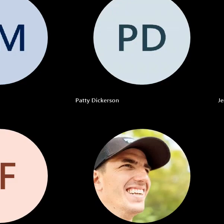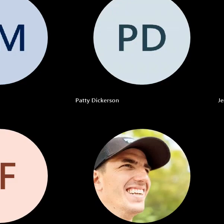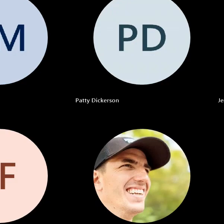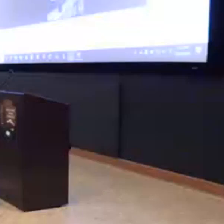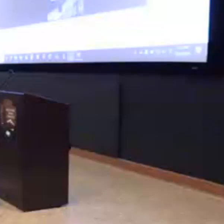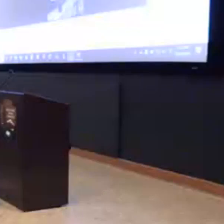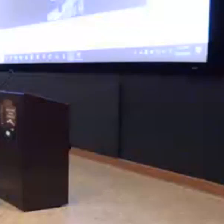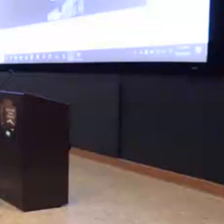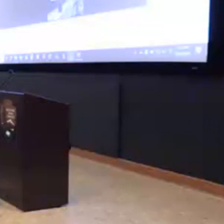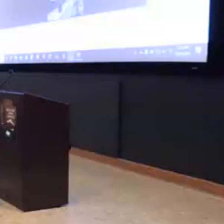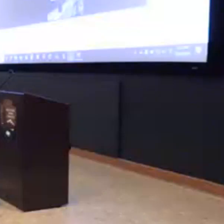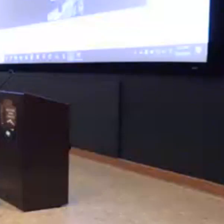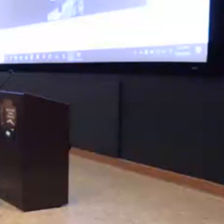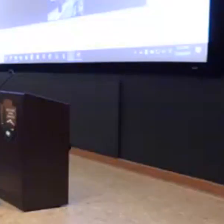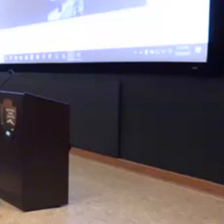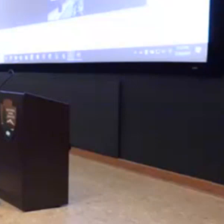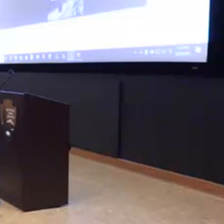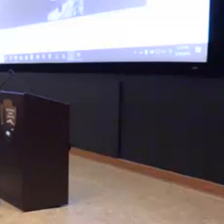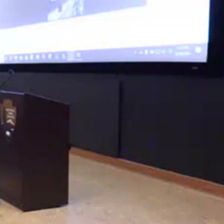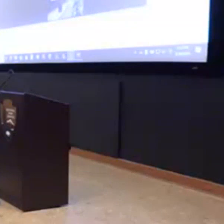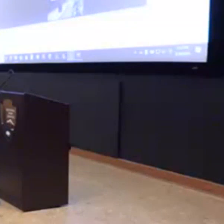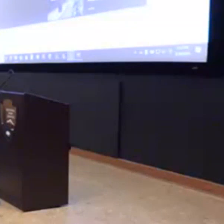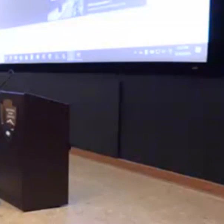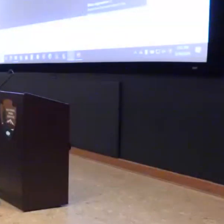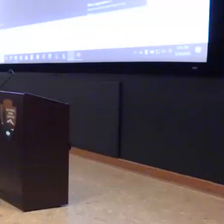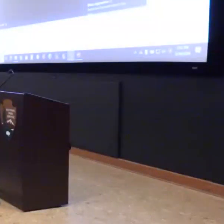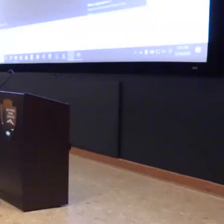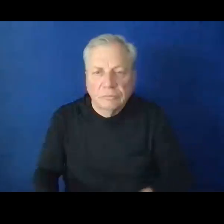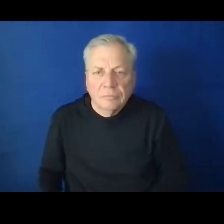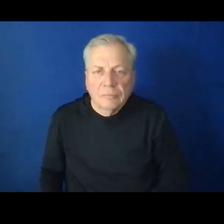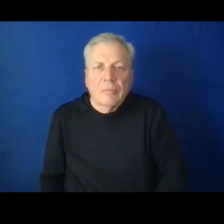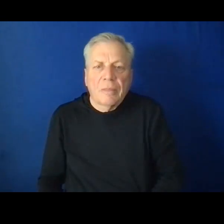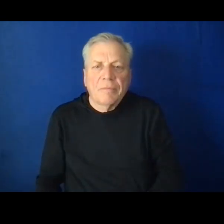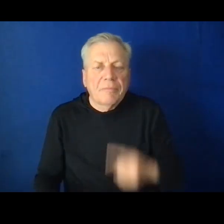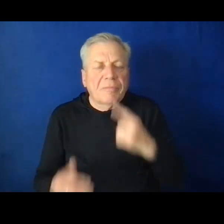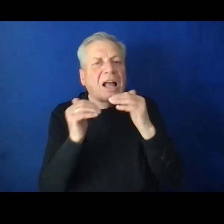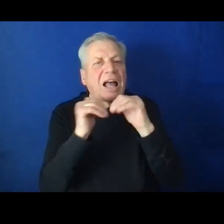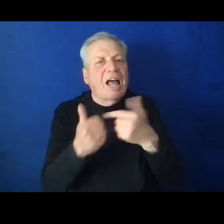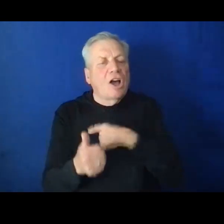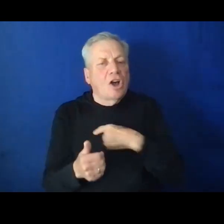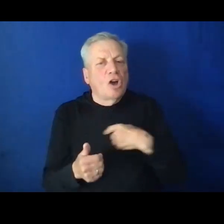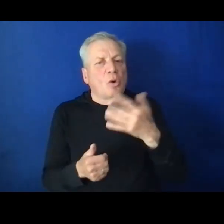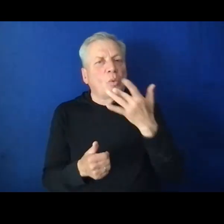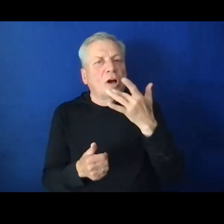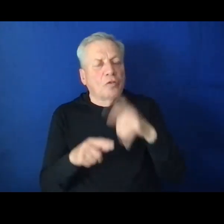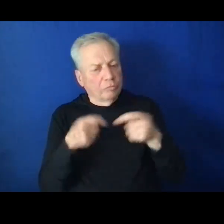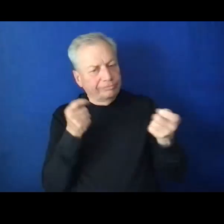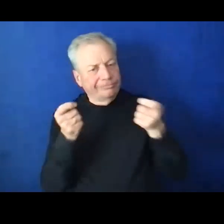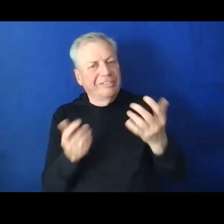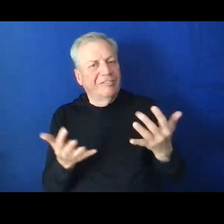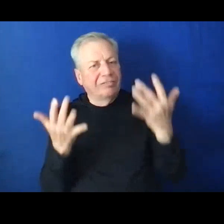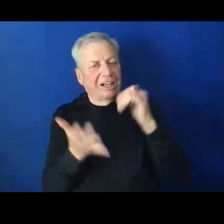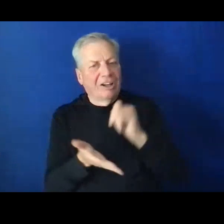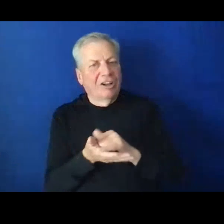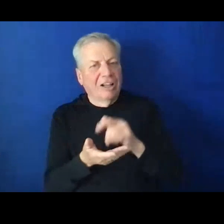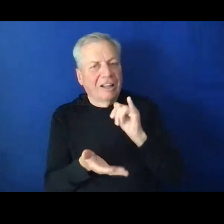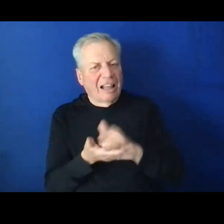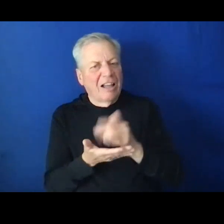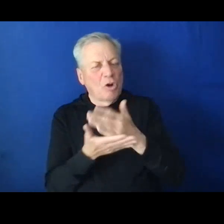But just another example of the constraints we have sometimes on how we would prefer to manage fire simply as an ecological